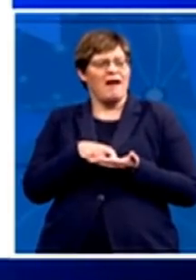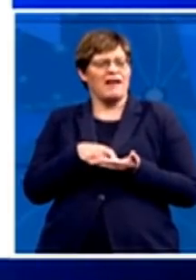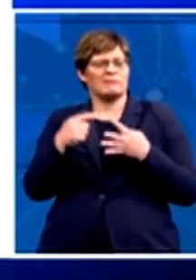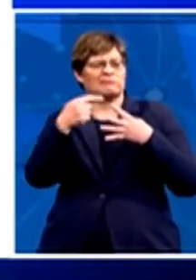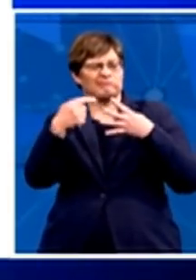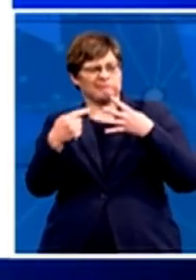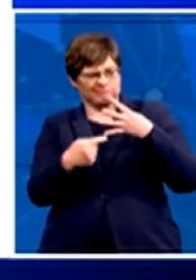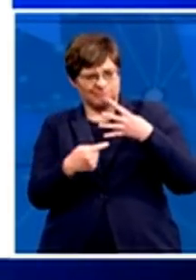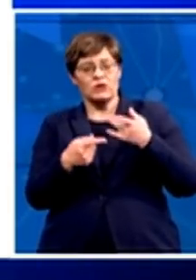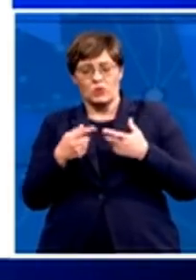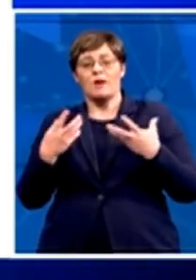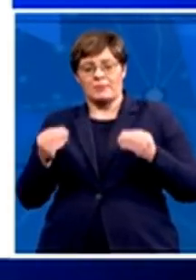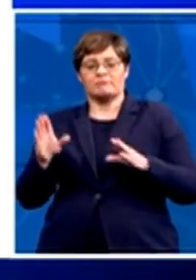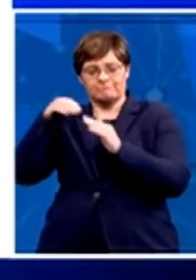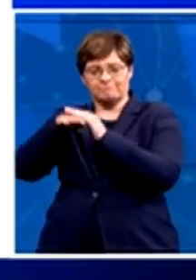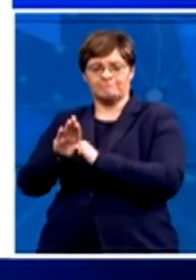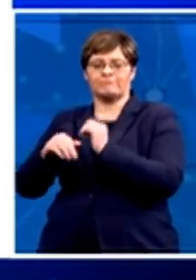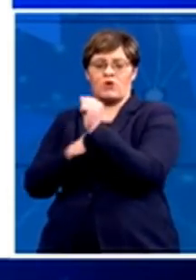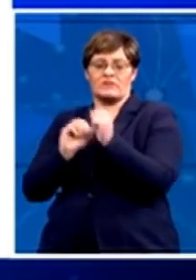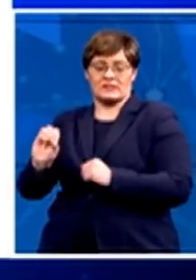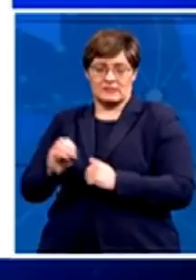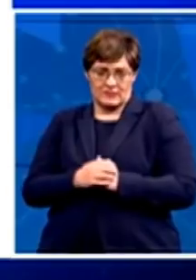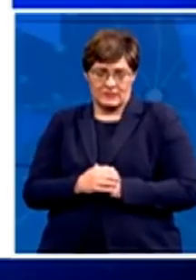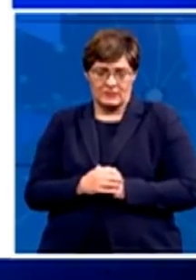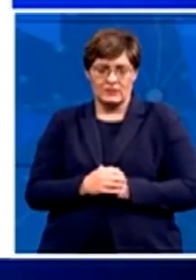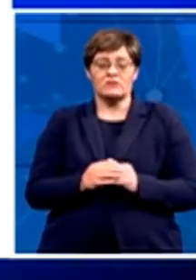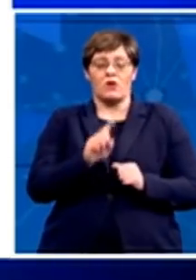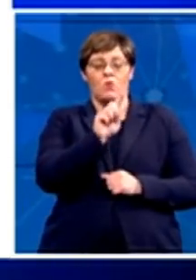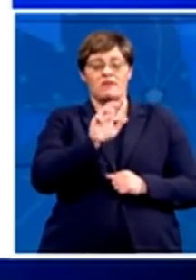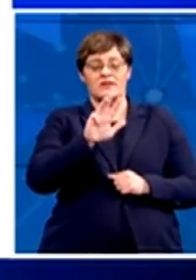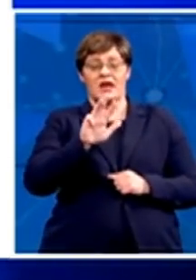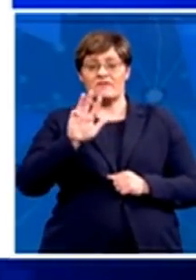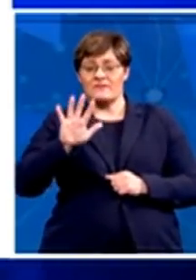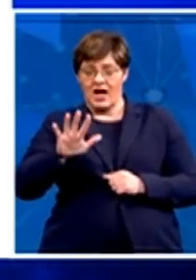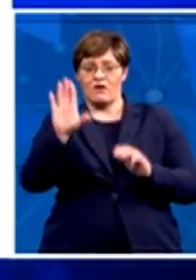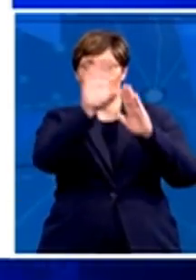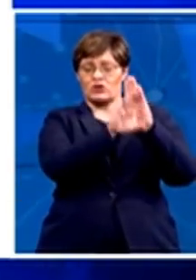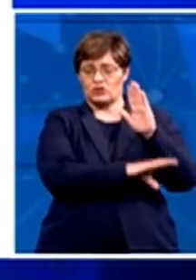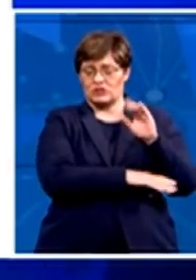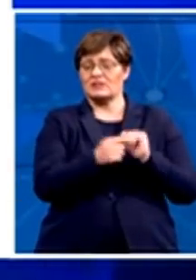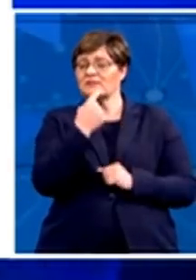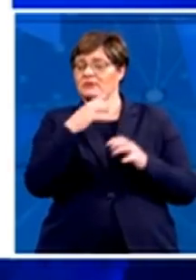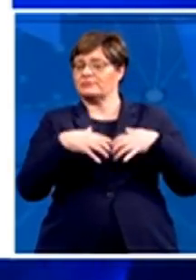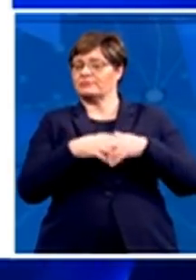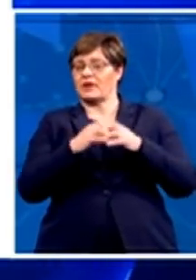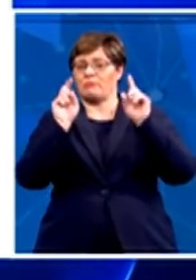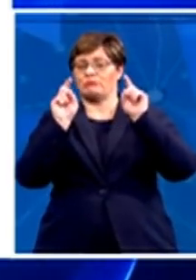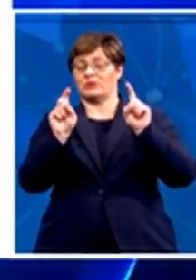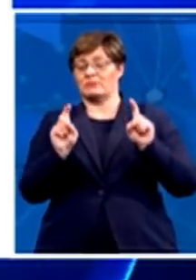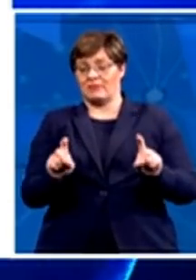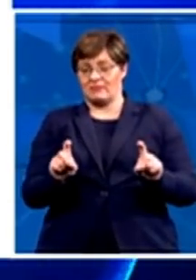Also relevant would be section 195 of the Constitution, which sets out the principles of public